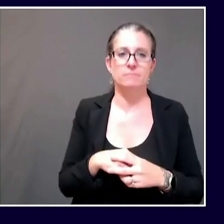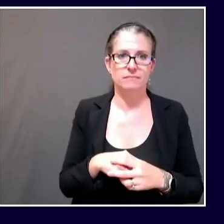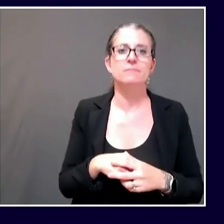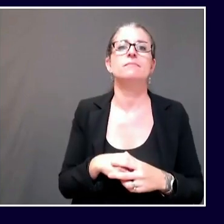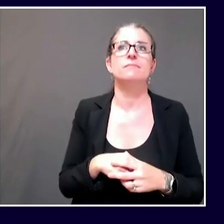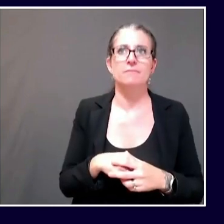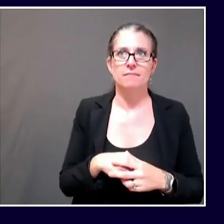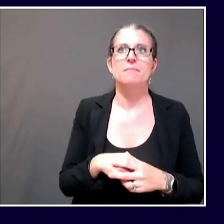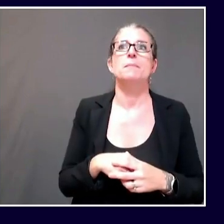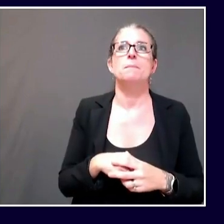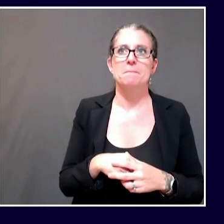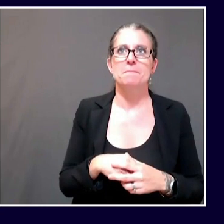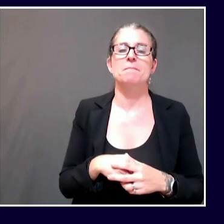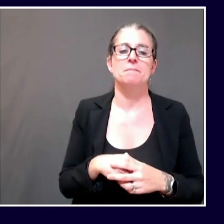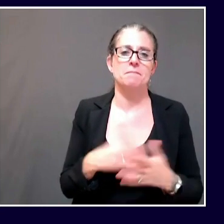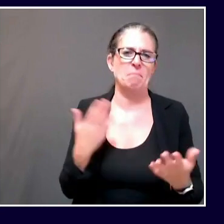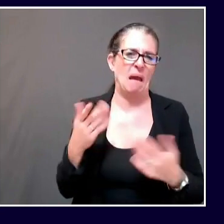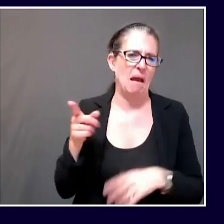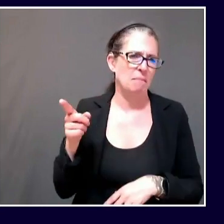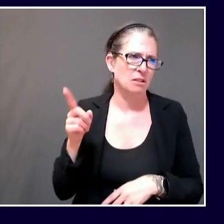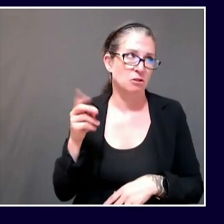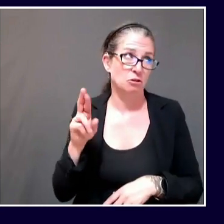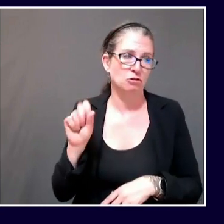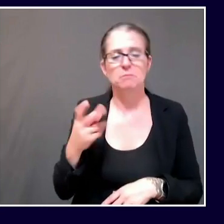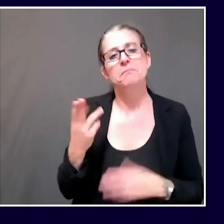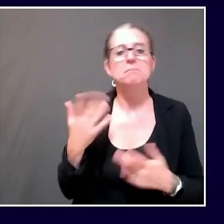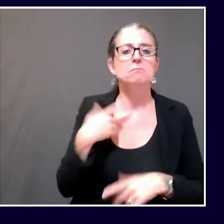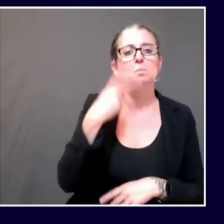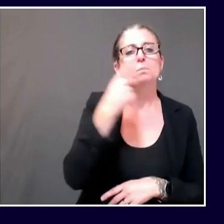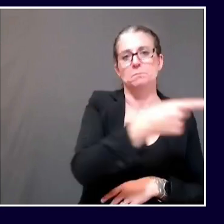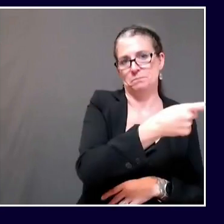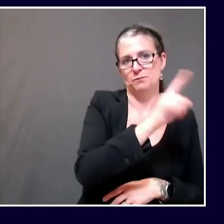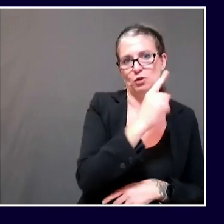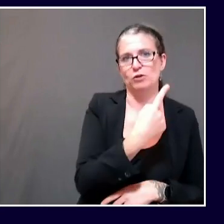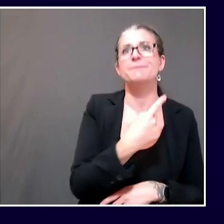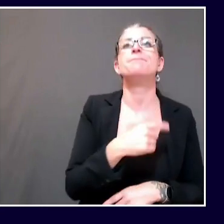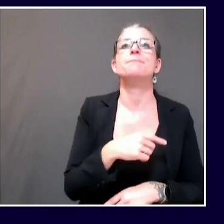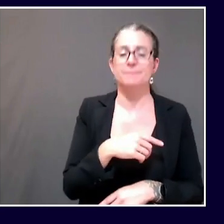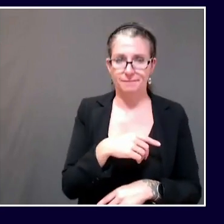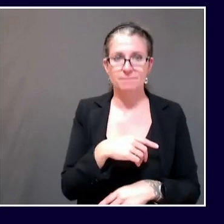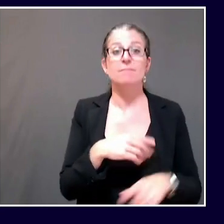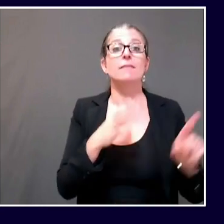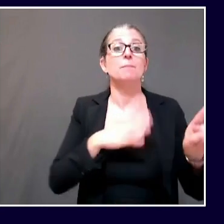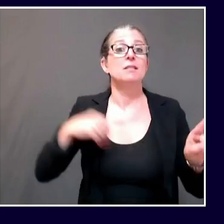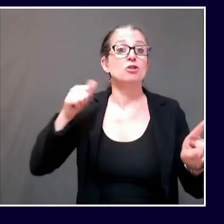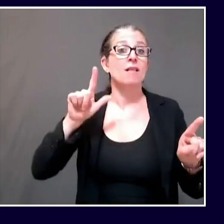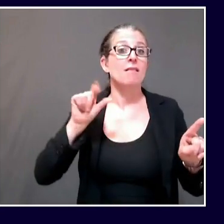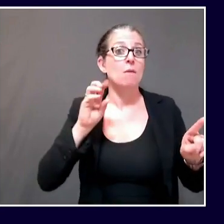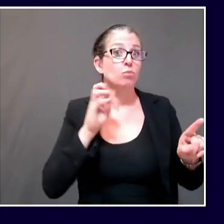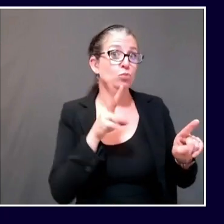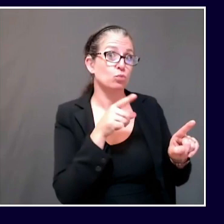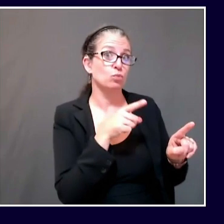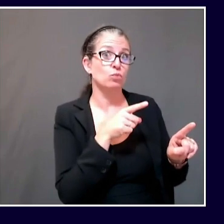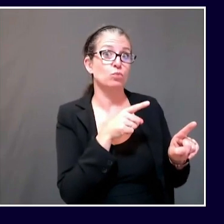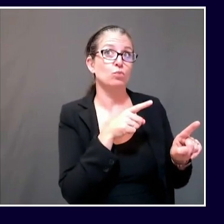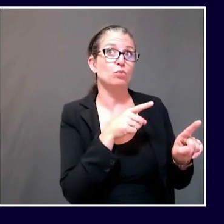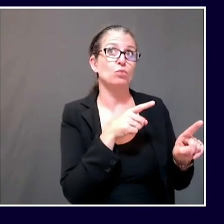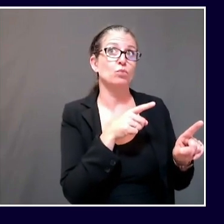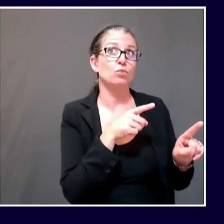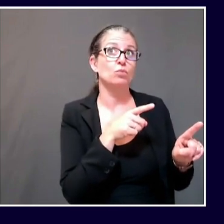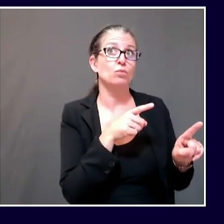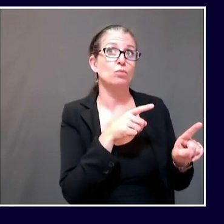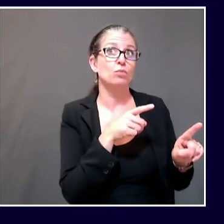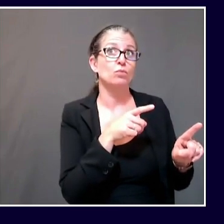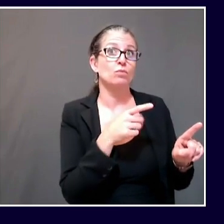So I'll start with Commissioner Lambrou. Last week you said the MPA would be making the final